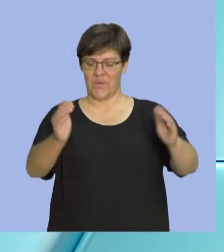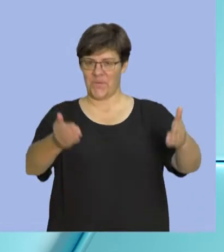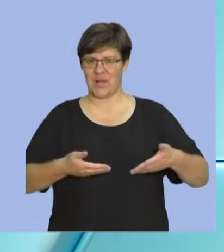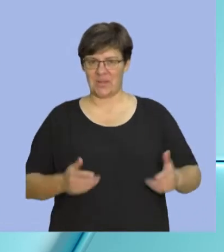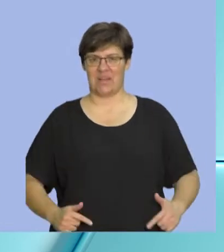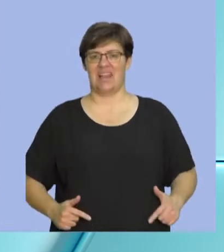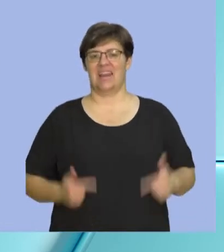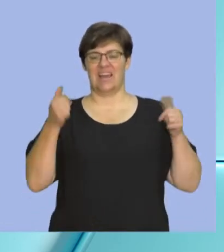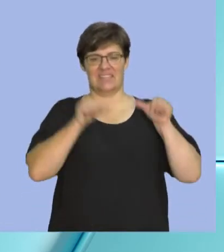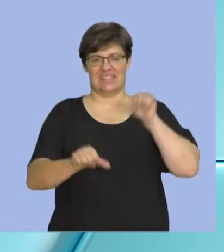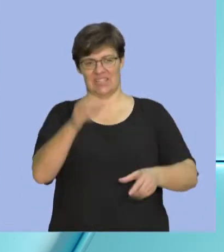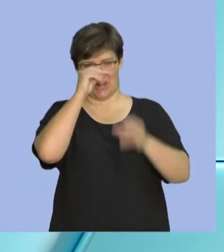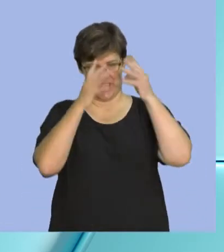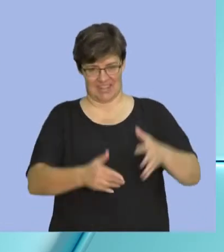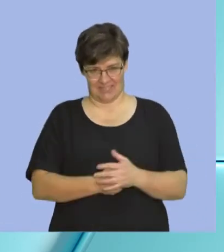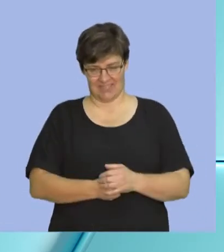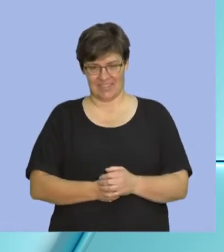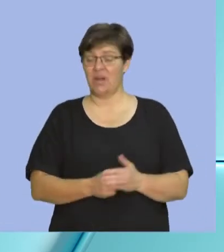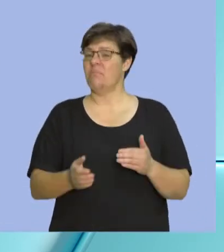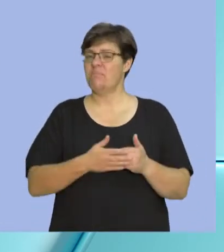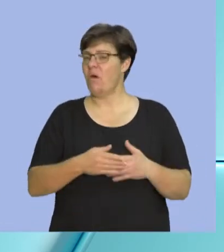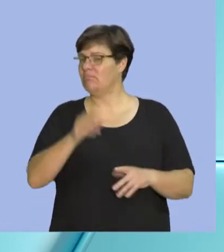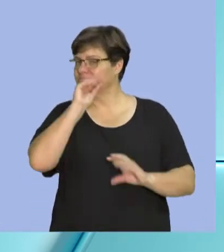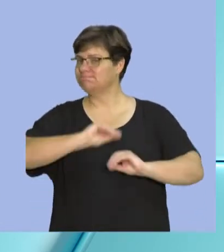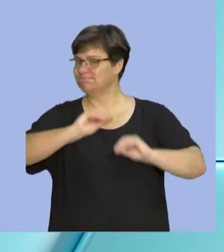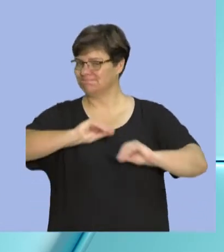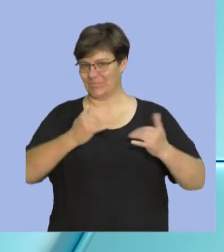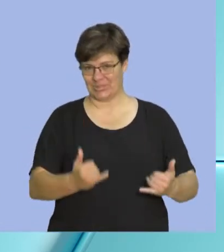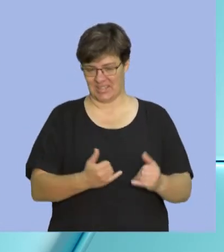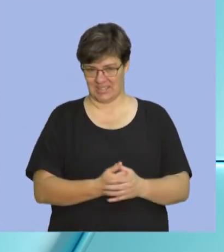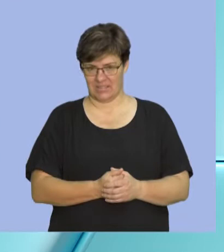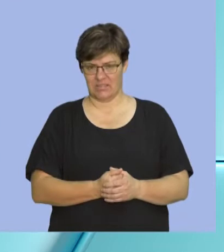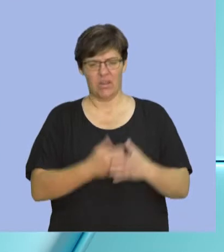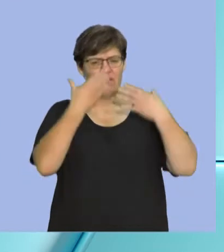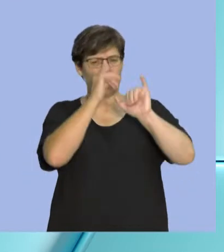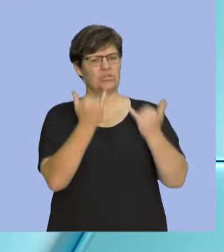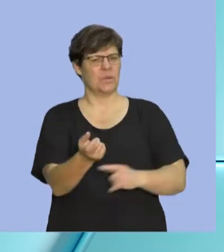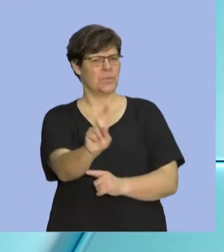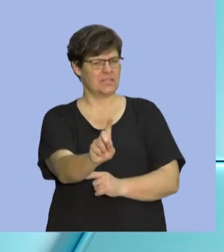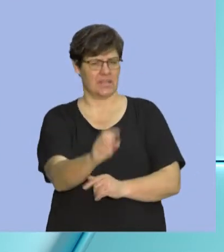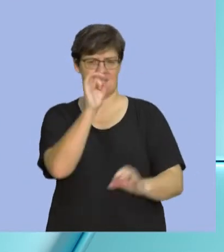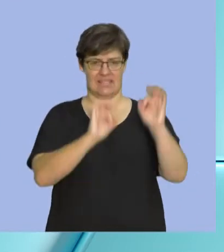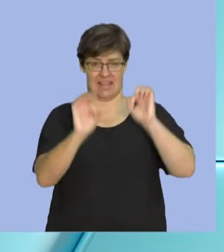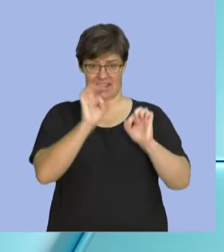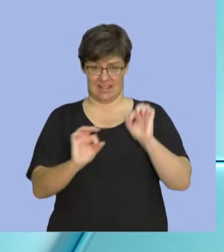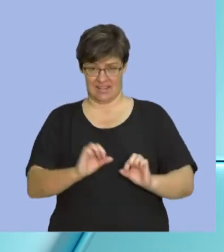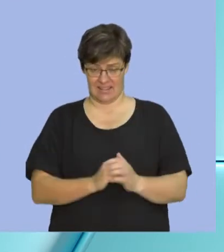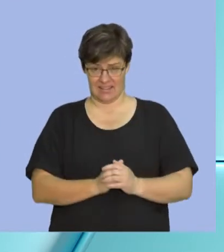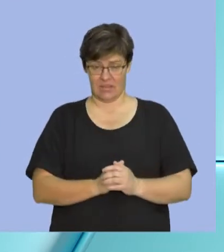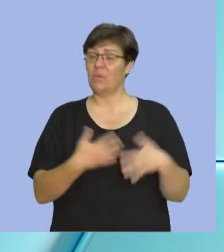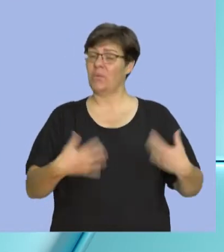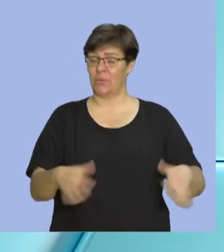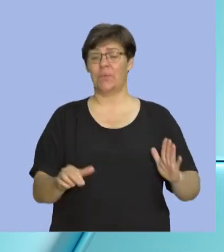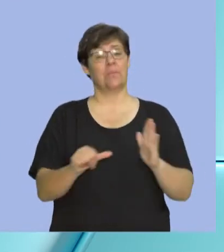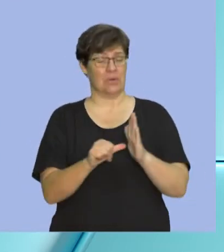Welcome, life science learners, to another installment for you guys. Today we're focusing on cells. It's an important section.